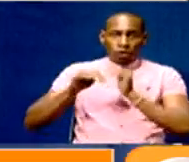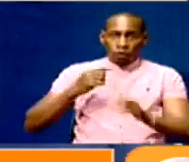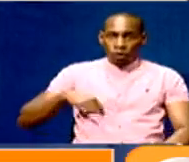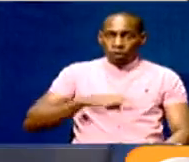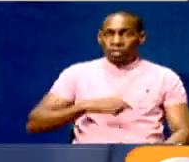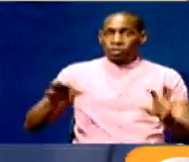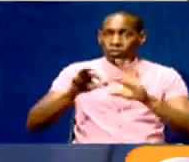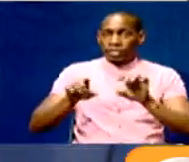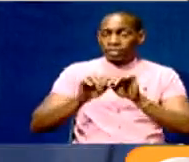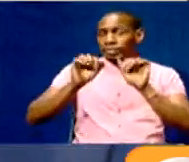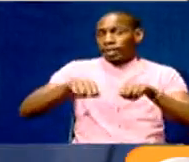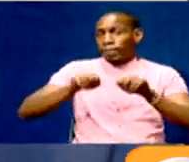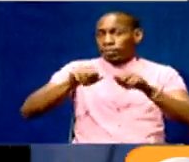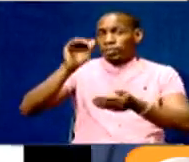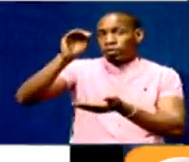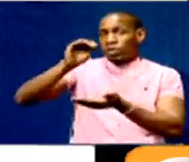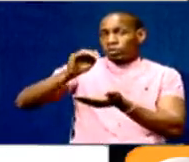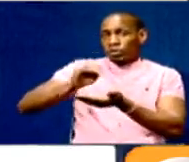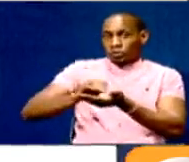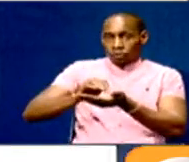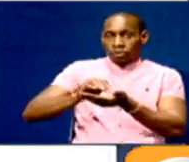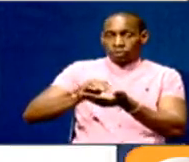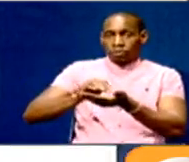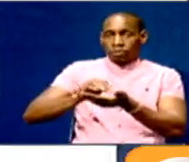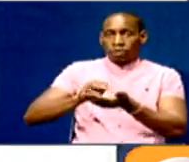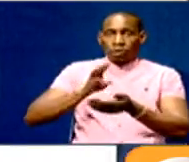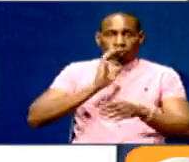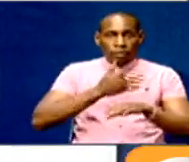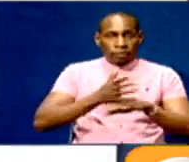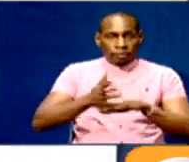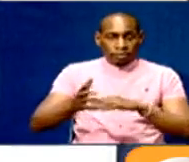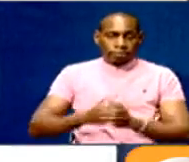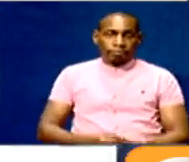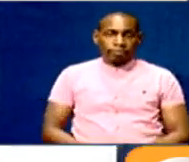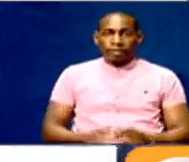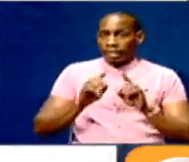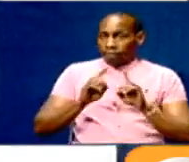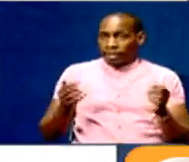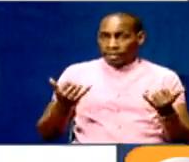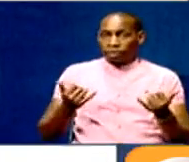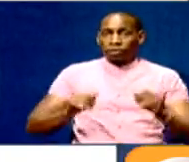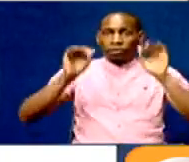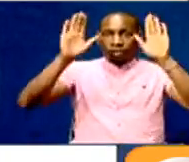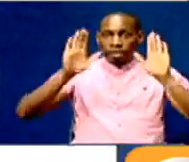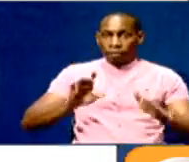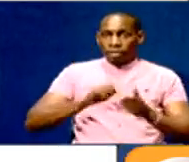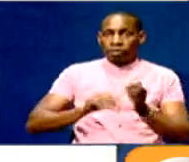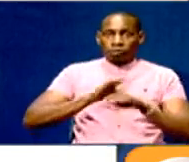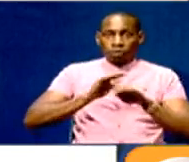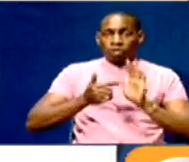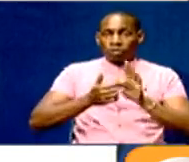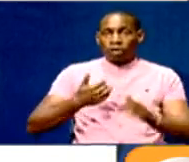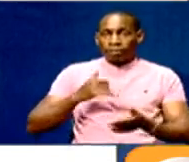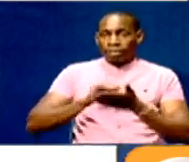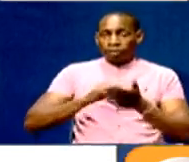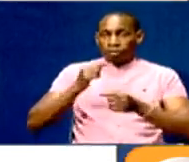get into this and be able to see how we can reduce our non-revenue water and bring it down. But all in all, there are good indications